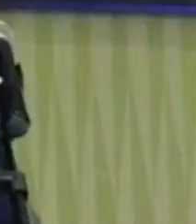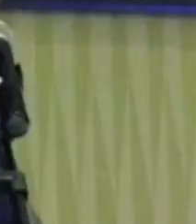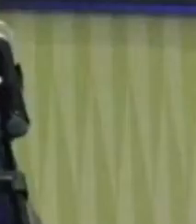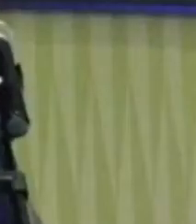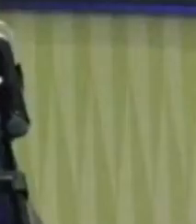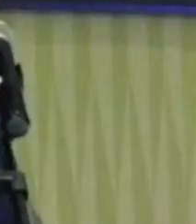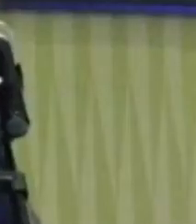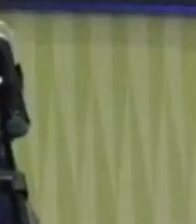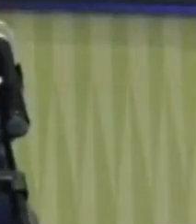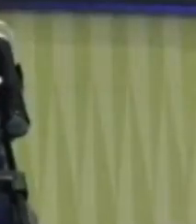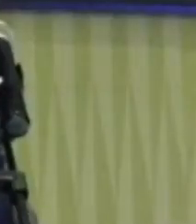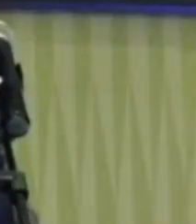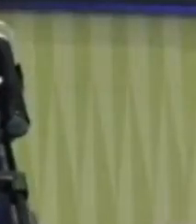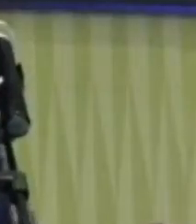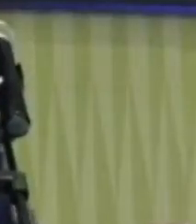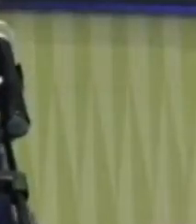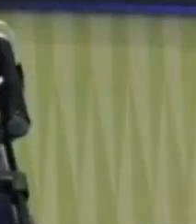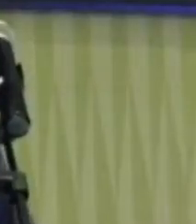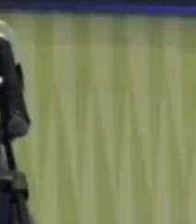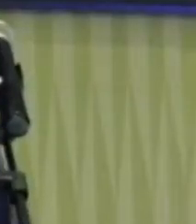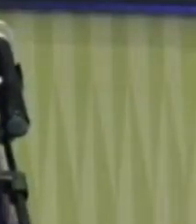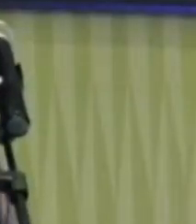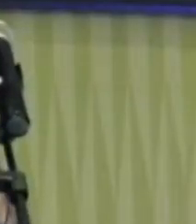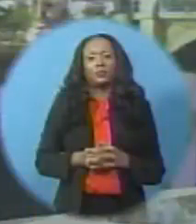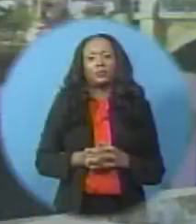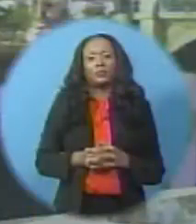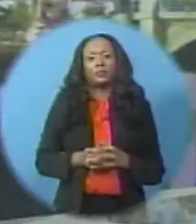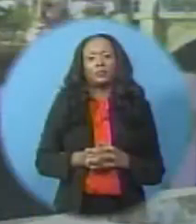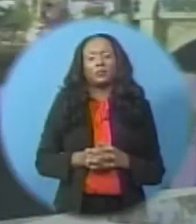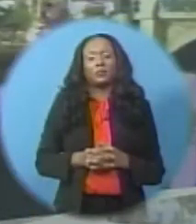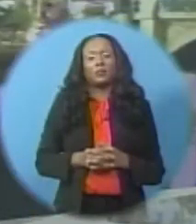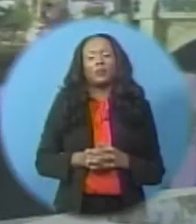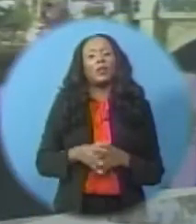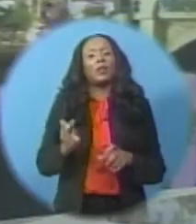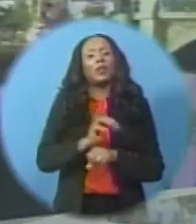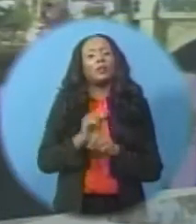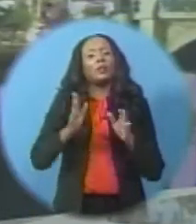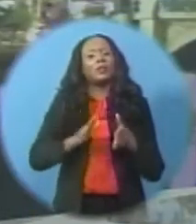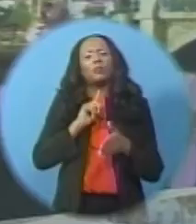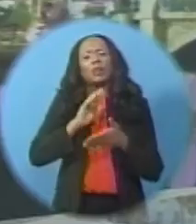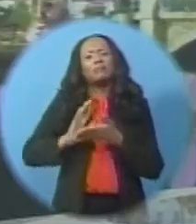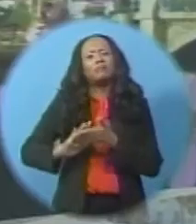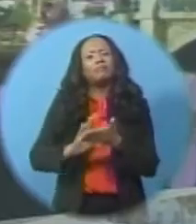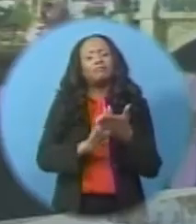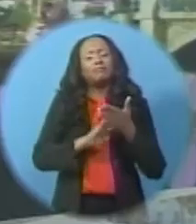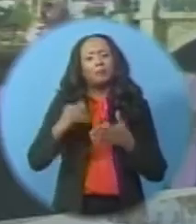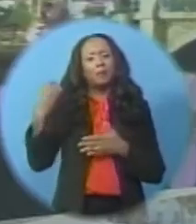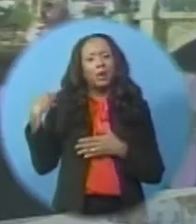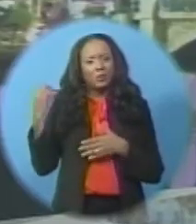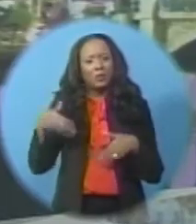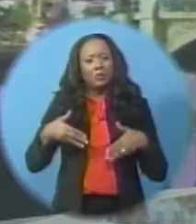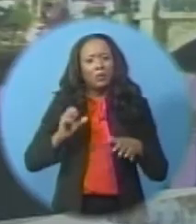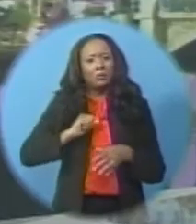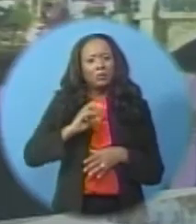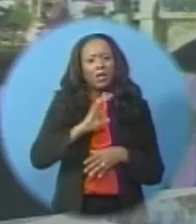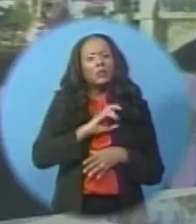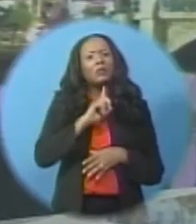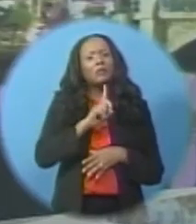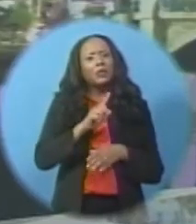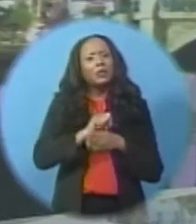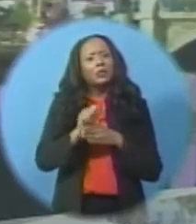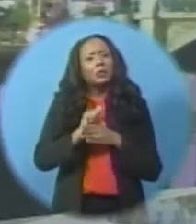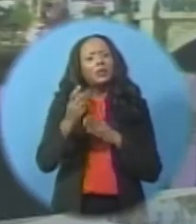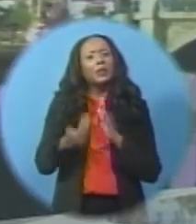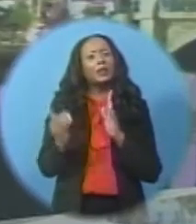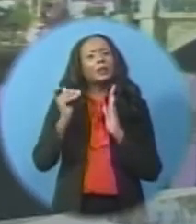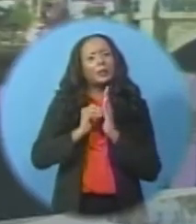I really wouldn't mind a 3.7 and lower. Well, she also praised the employers who allowed their staff to become qualified